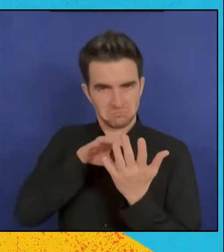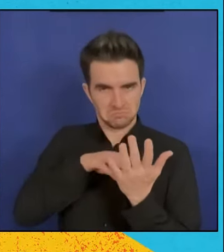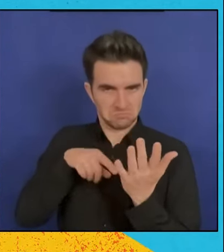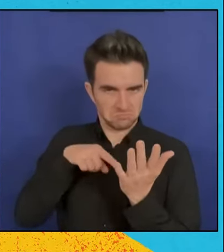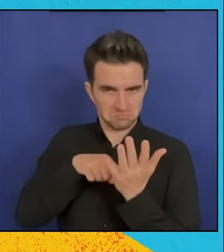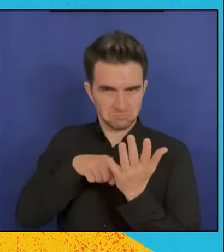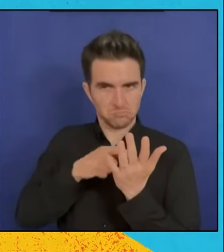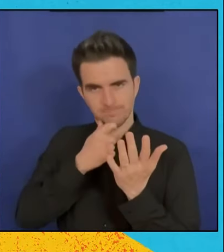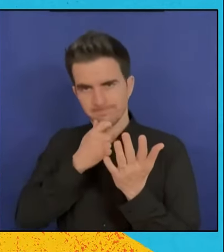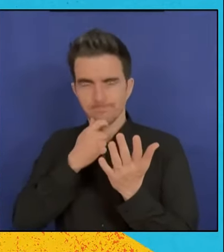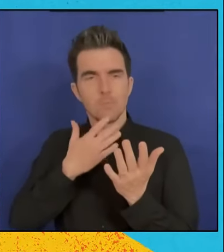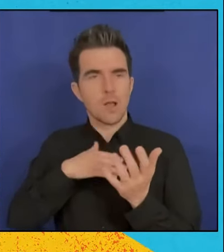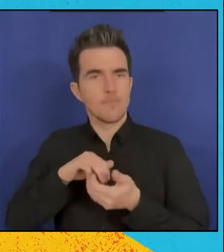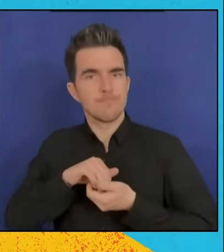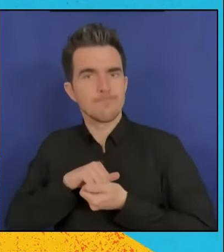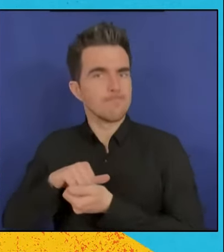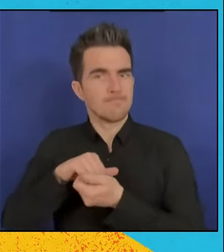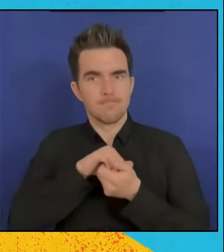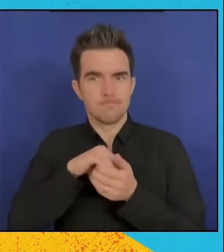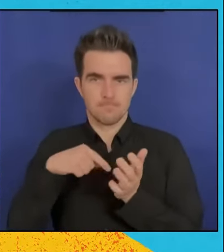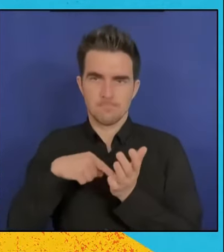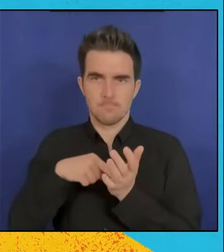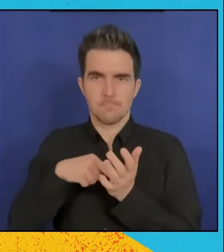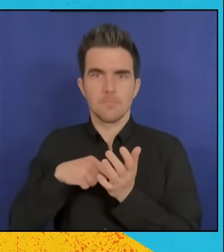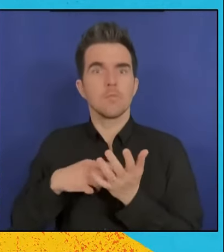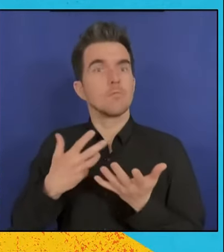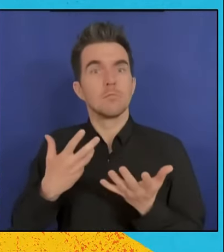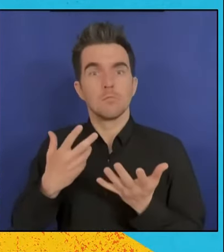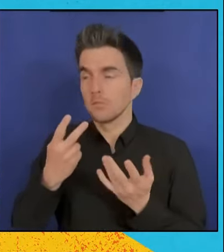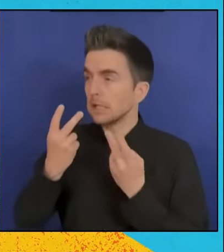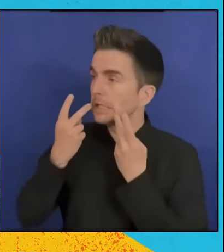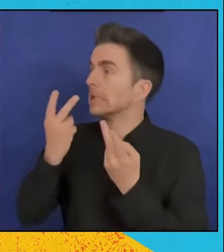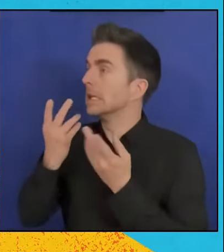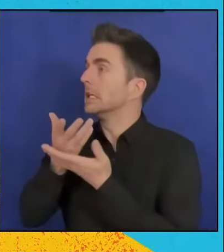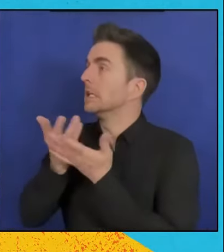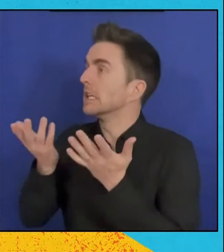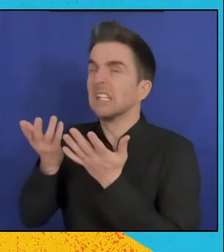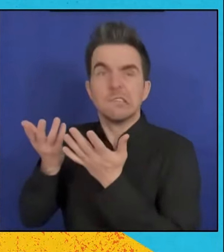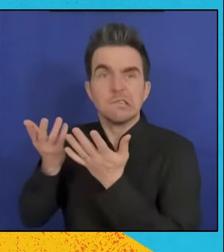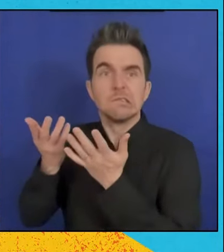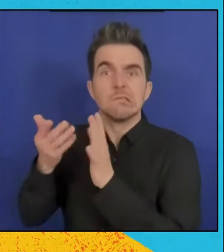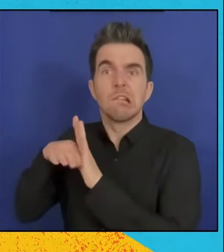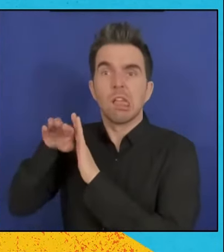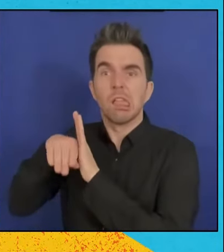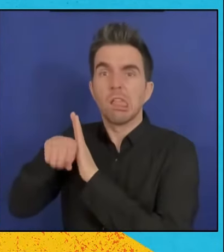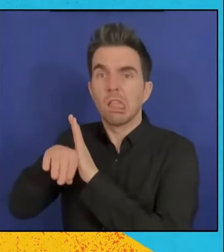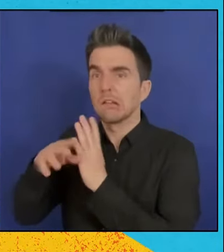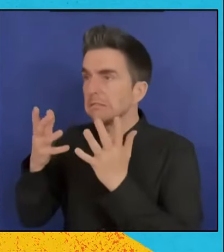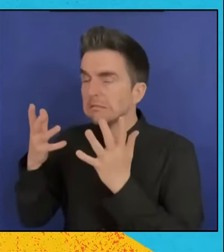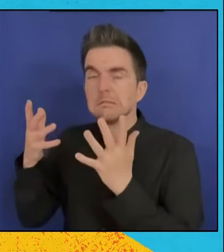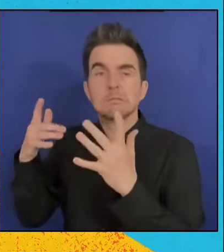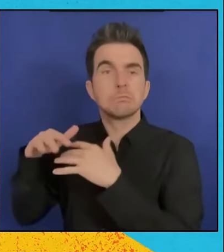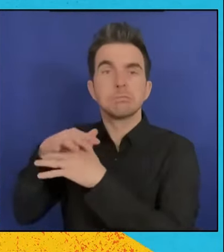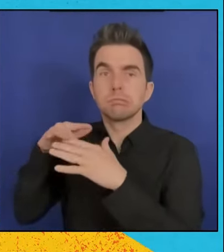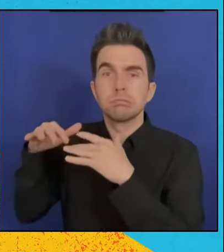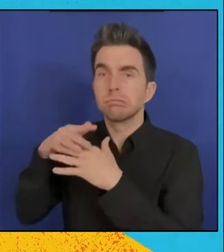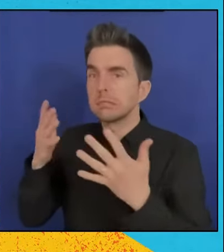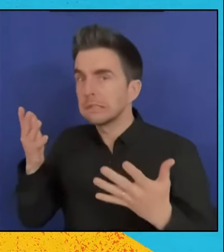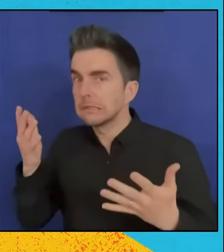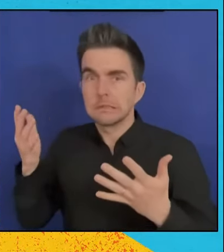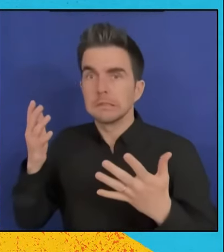climate emergency that cares little for your politics or your station in life. According to the International